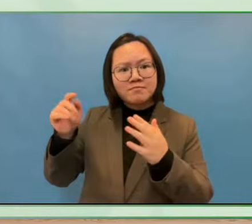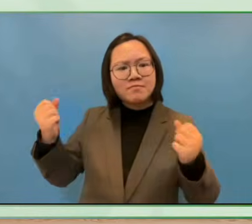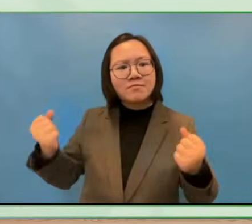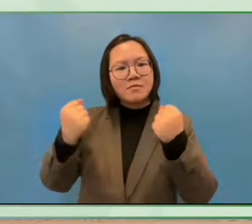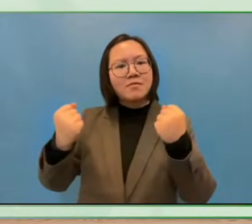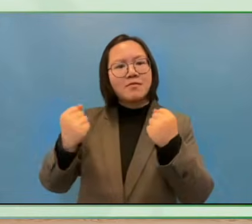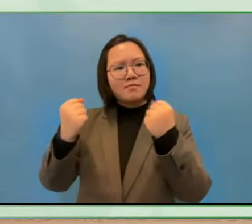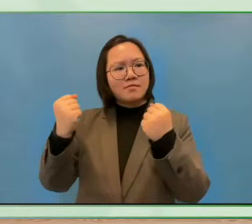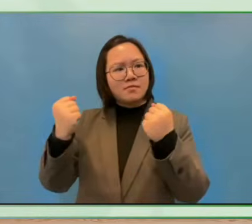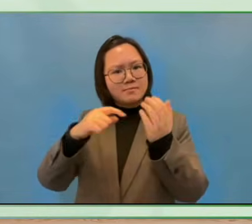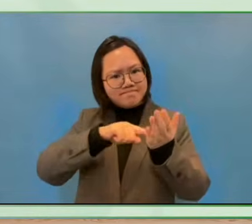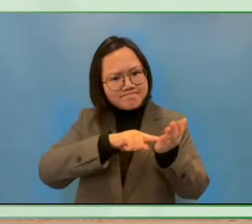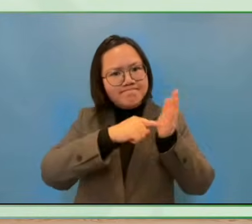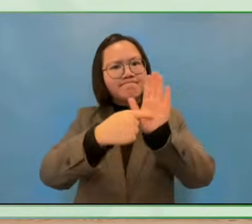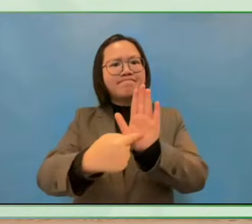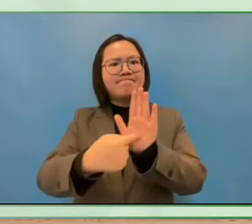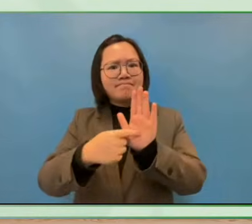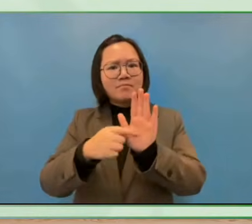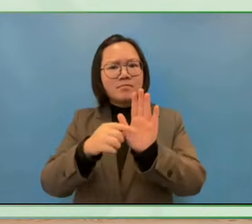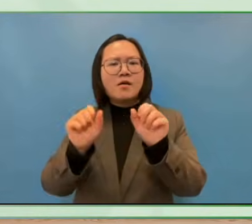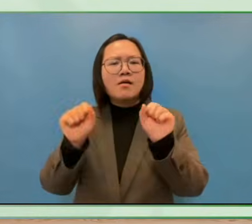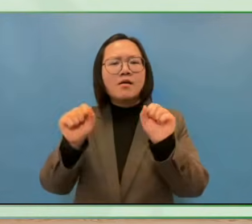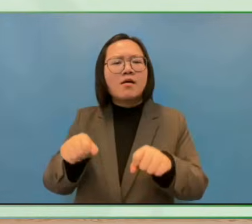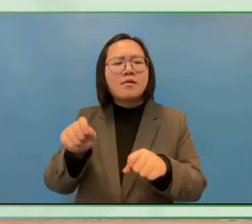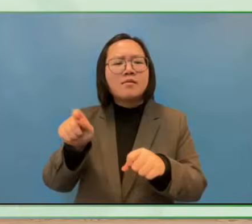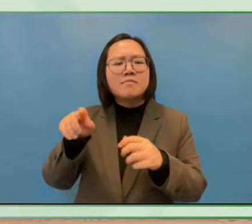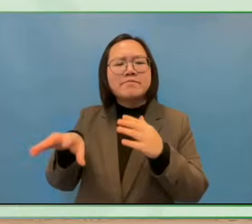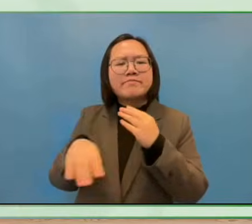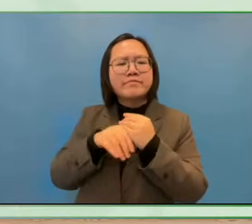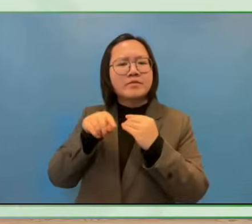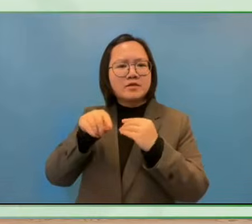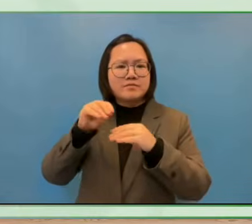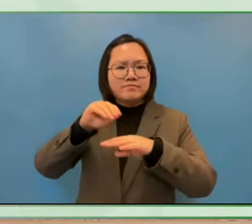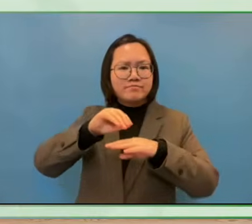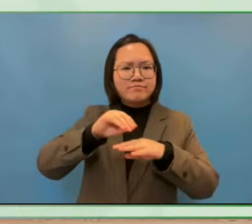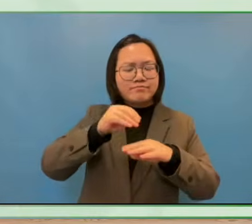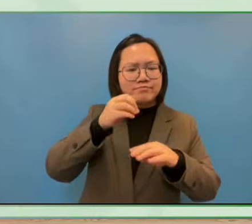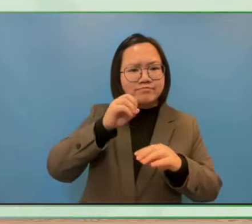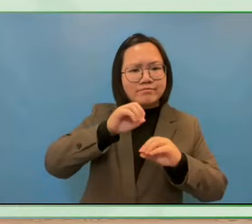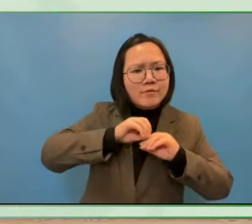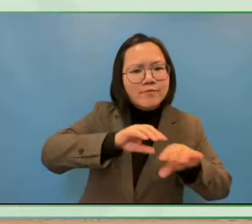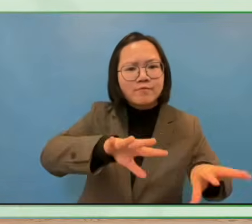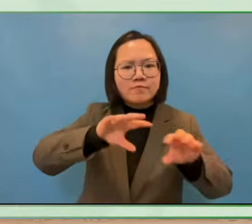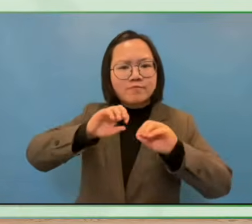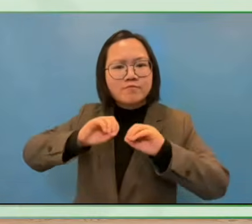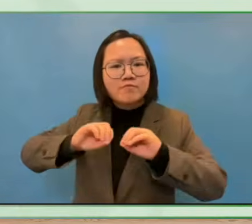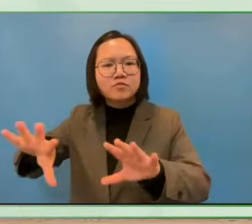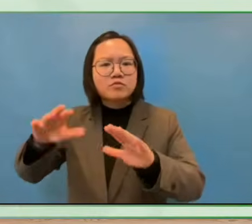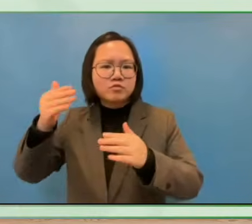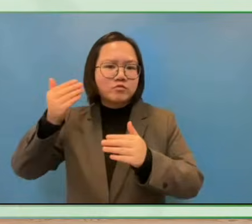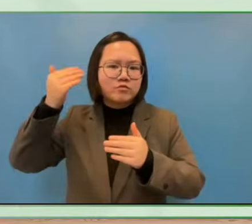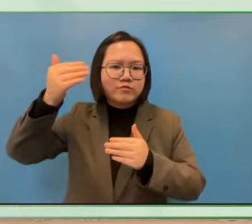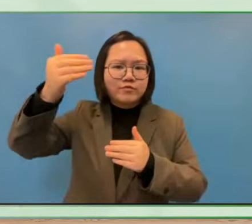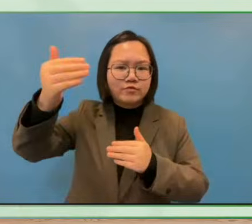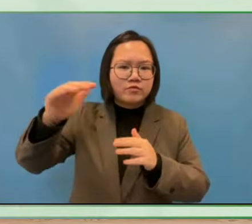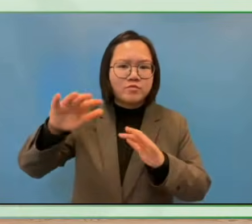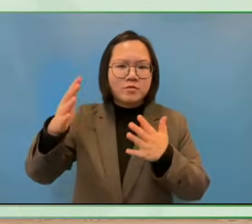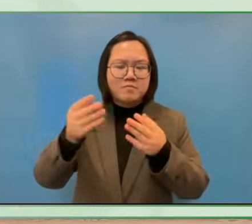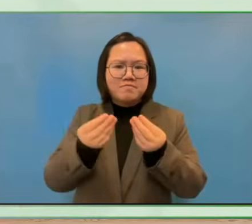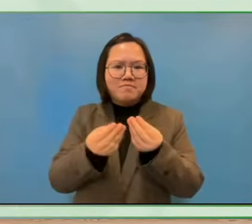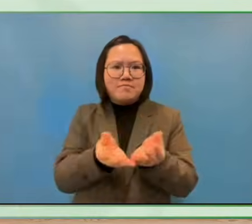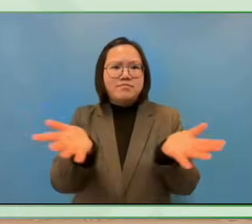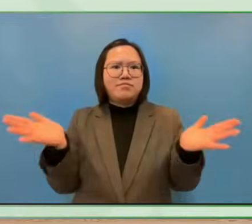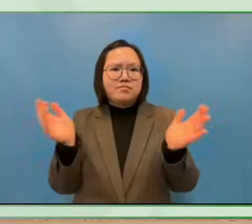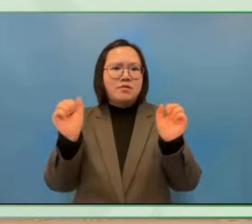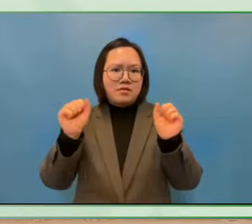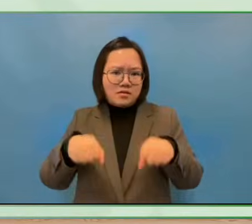heat on multiple sclerosis. So there's a lot to better understand in the future. Michael, we're coming to the